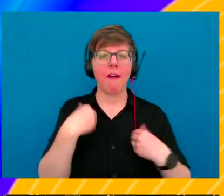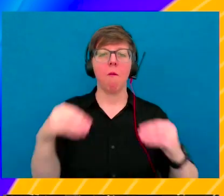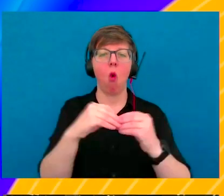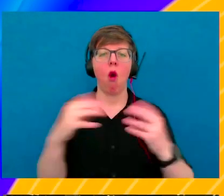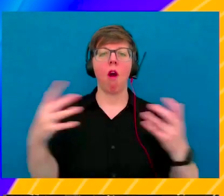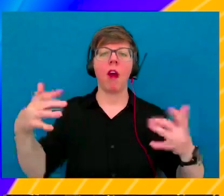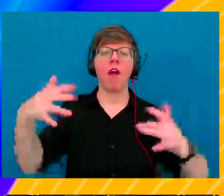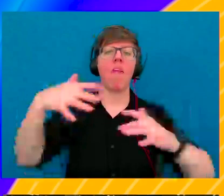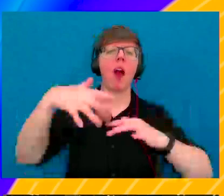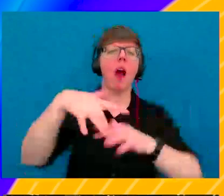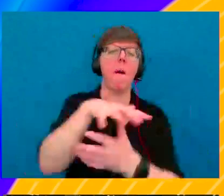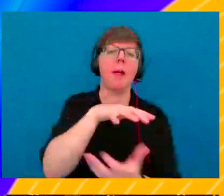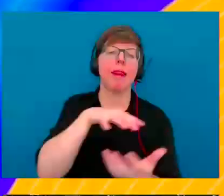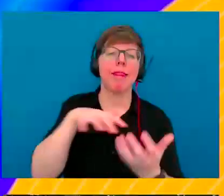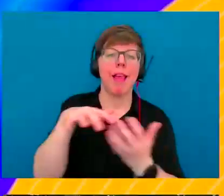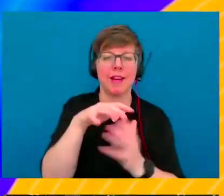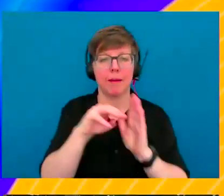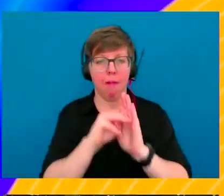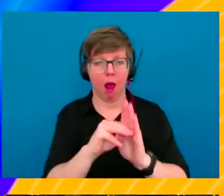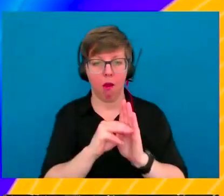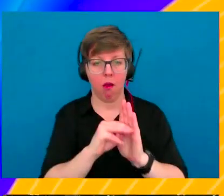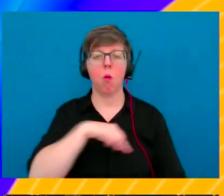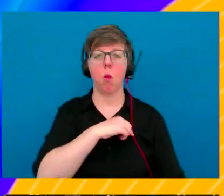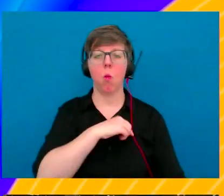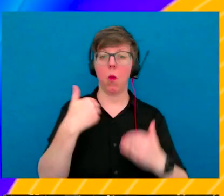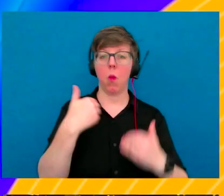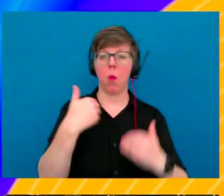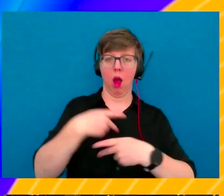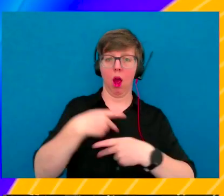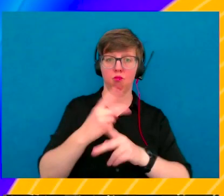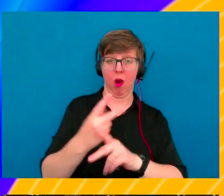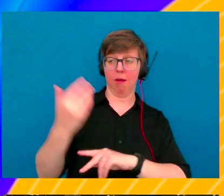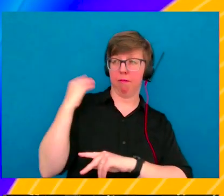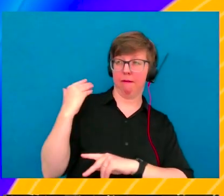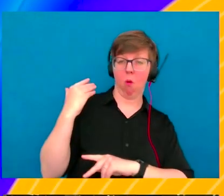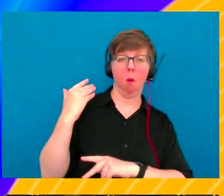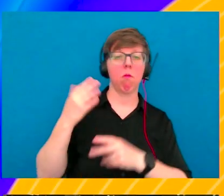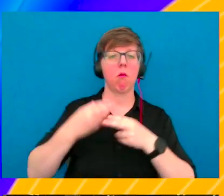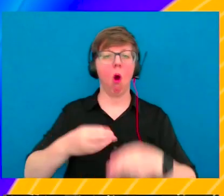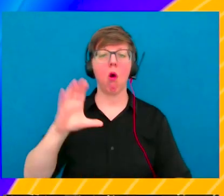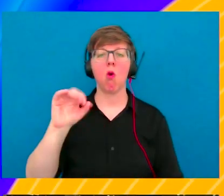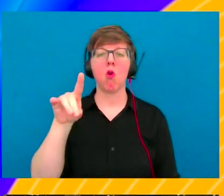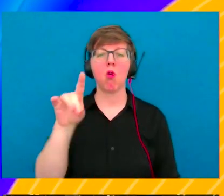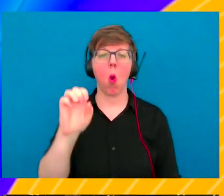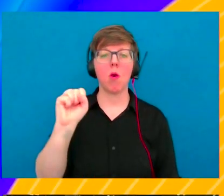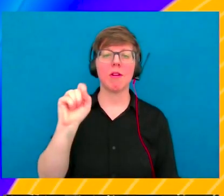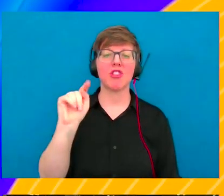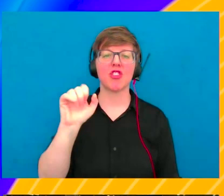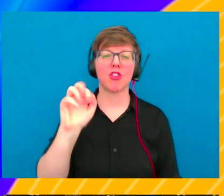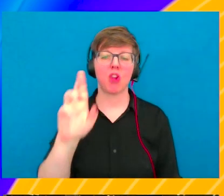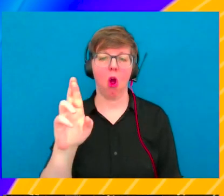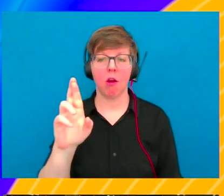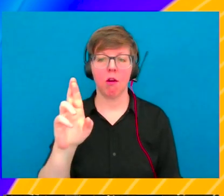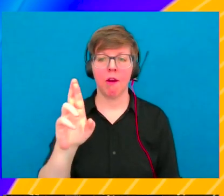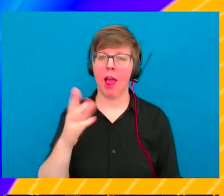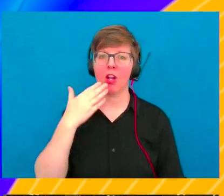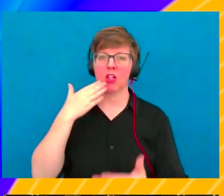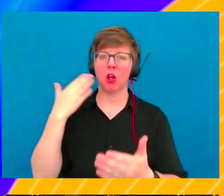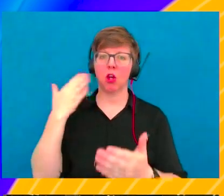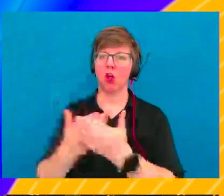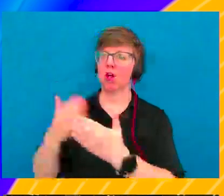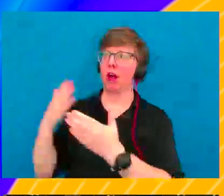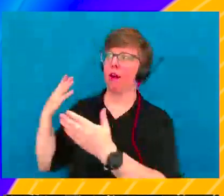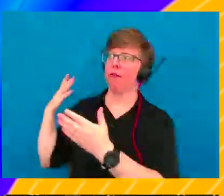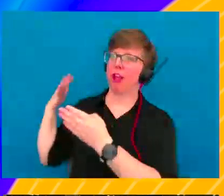So we had a product before this called CodeStar, which was a great first step in the direction for what we're doing with CodeCatalyst. And one of our biggest problems